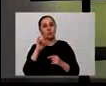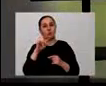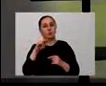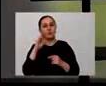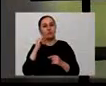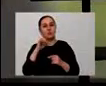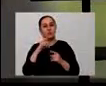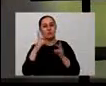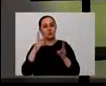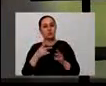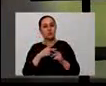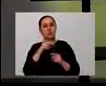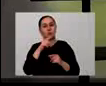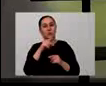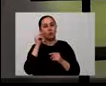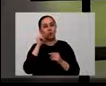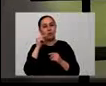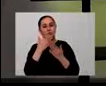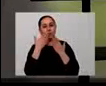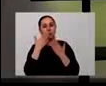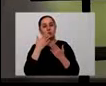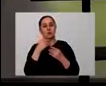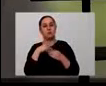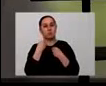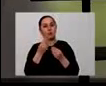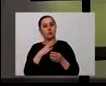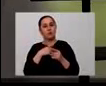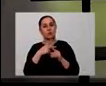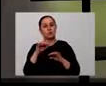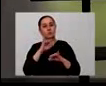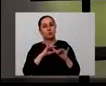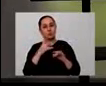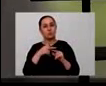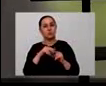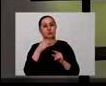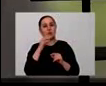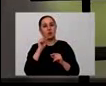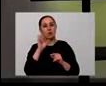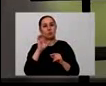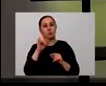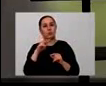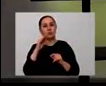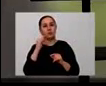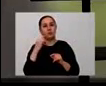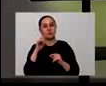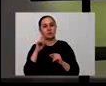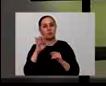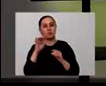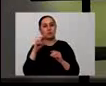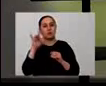fojiasi biz uchun o'qish o'rganishga berilgan. Demak, bizning suhbatimiz endi Abul Fayzxon dramasi haqida